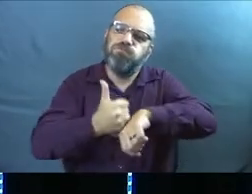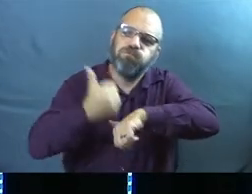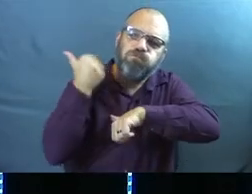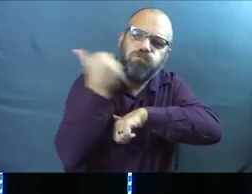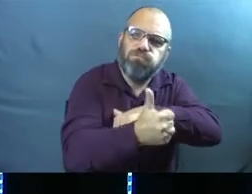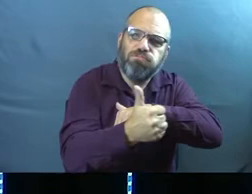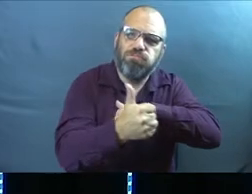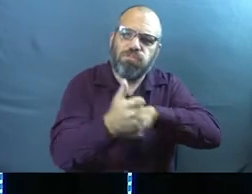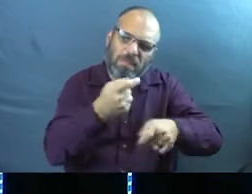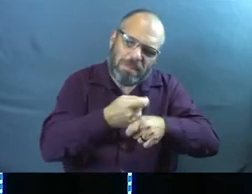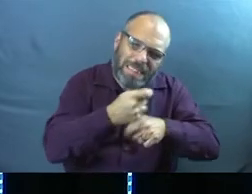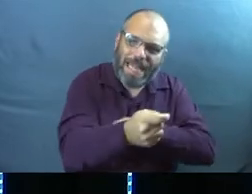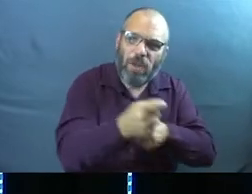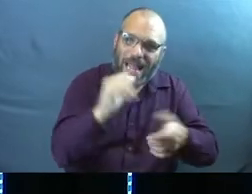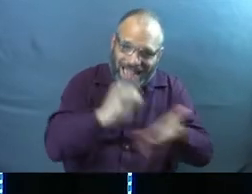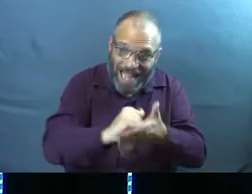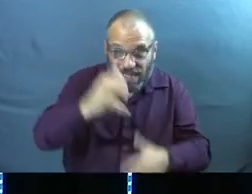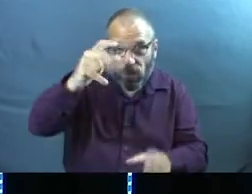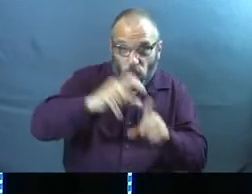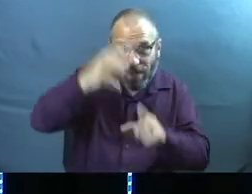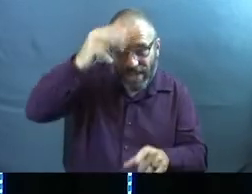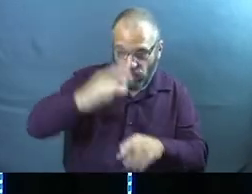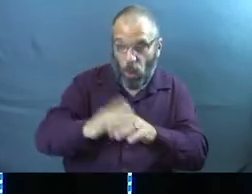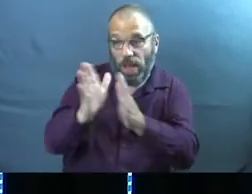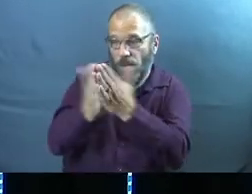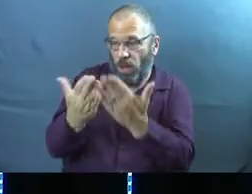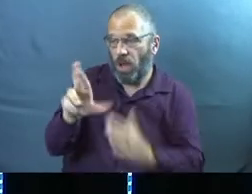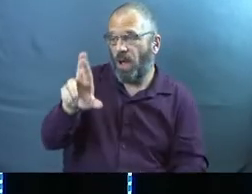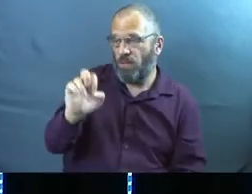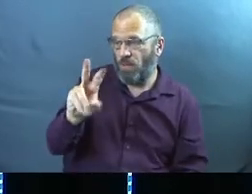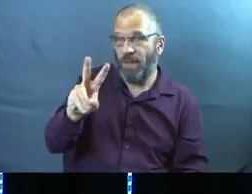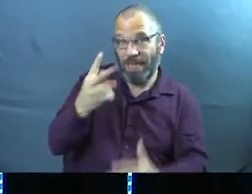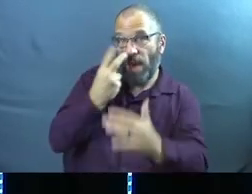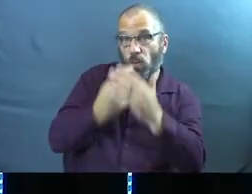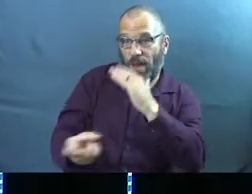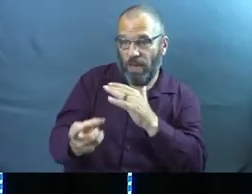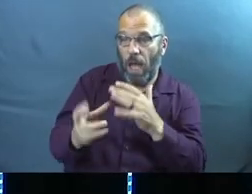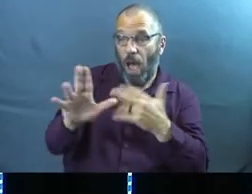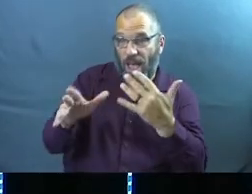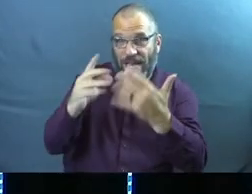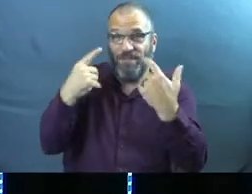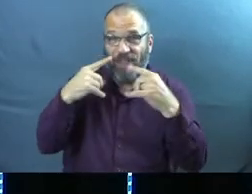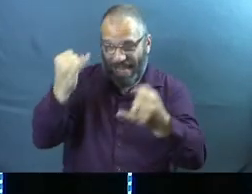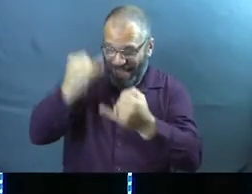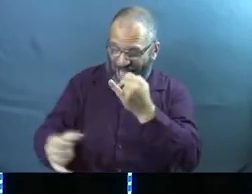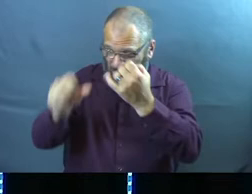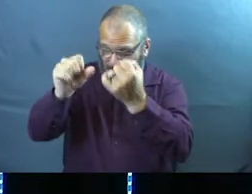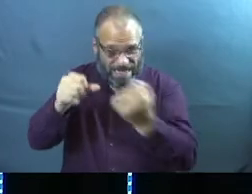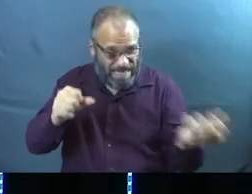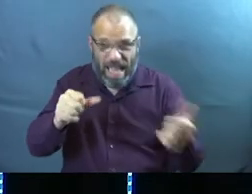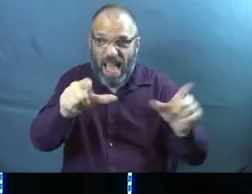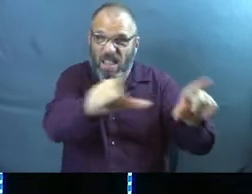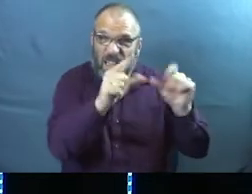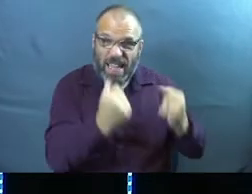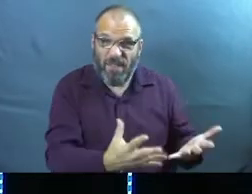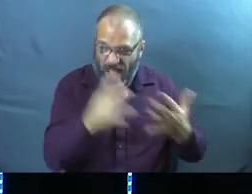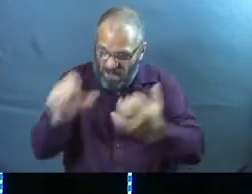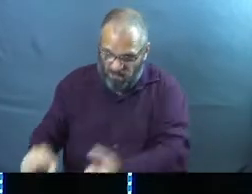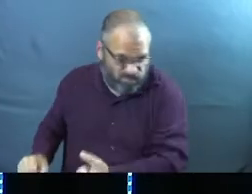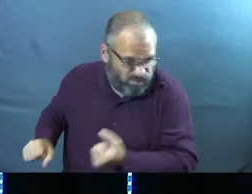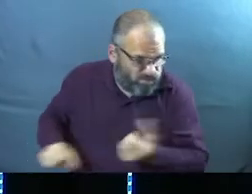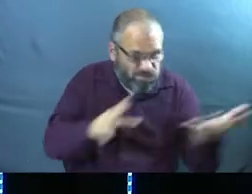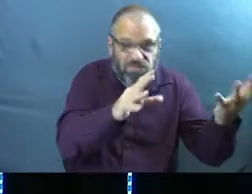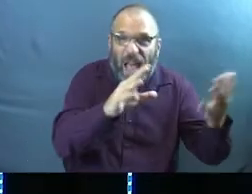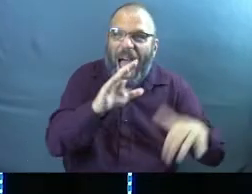what devil means. And so in the book of Revelation, he's finally cast into the lake of fire. I think it's the angels